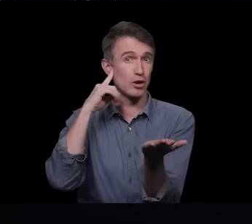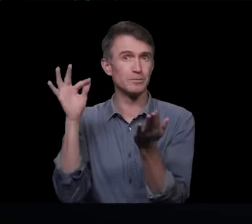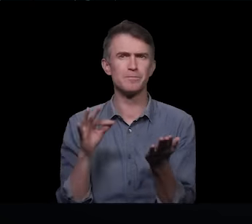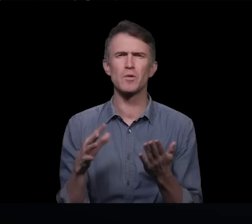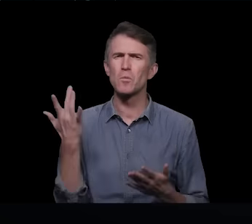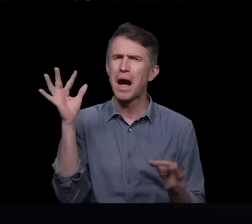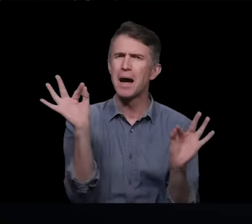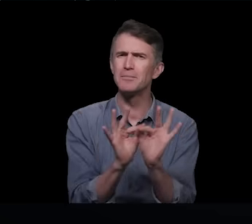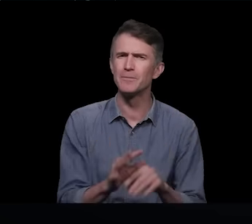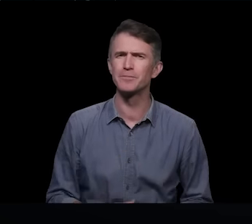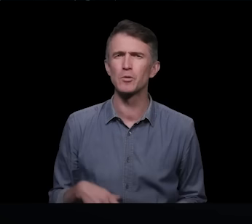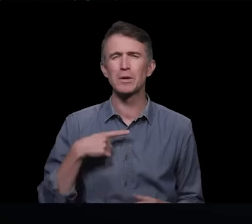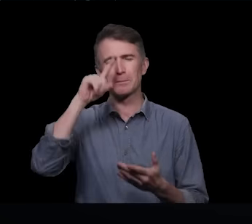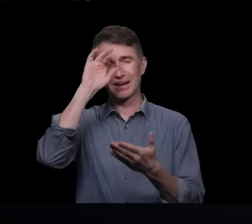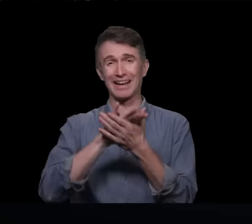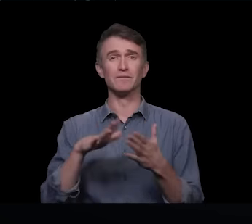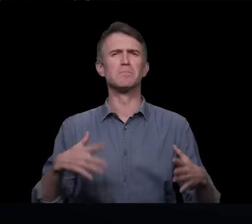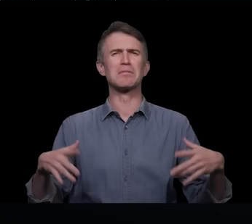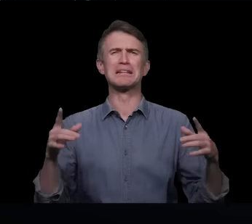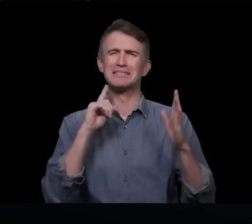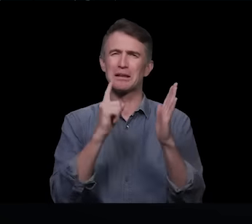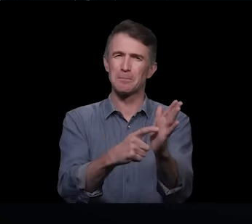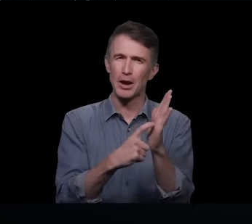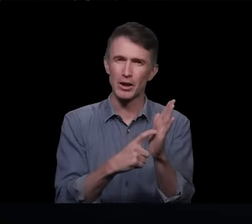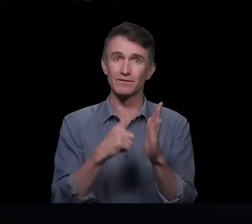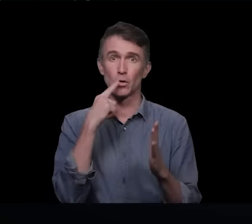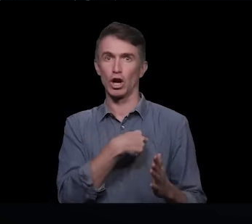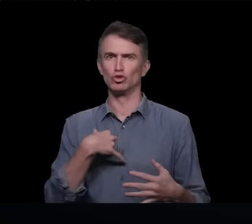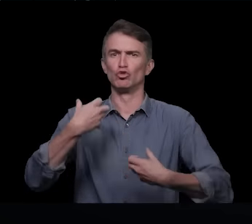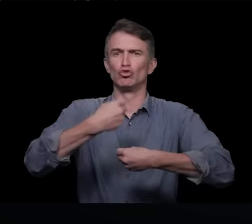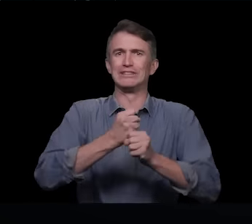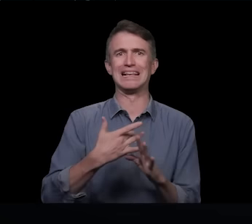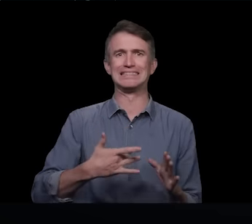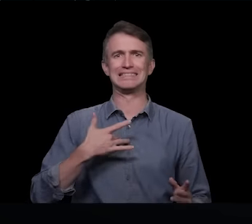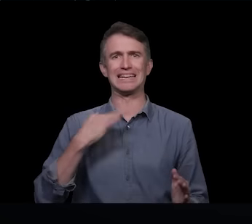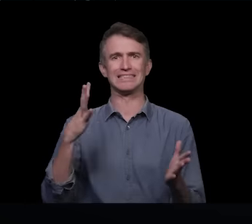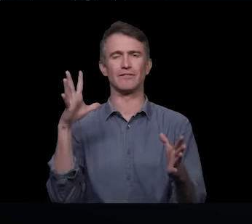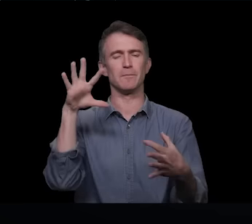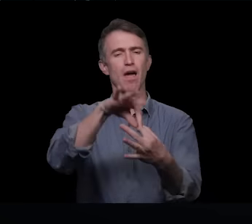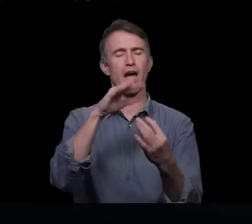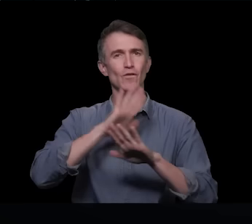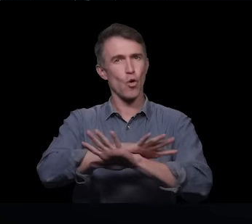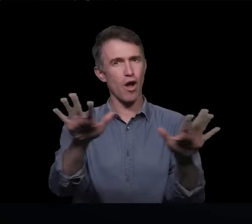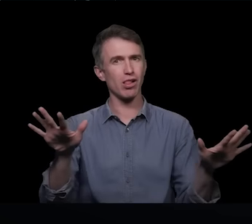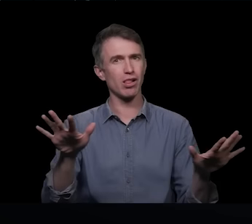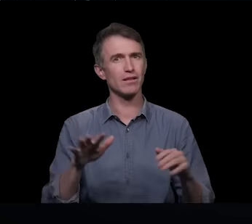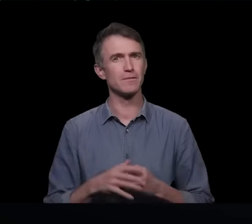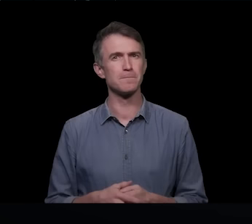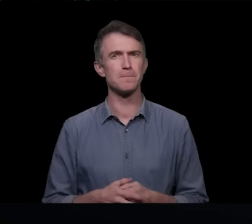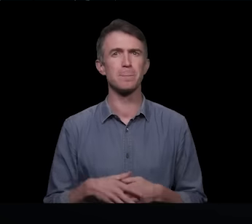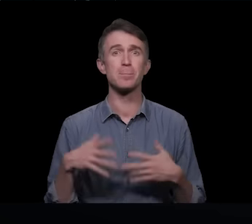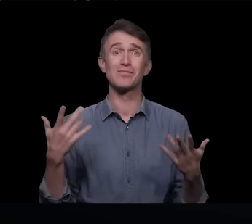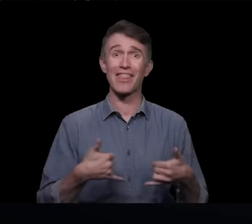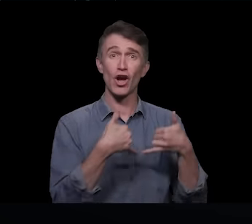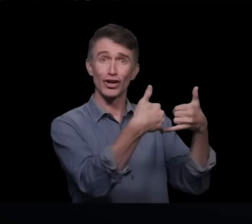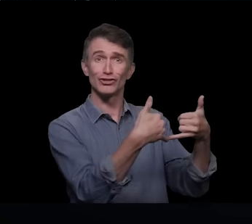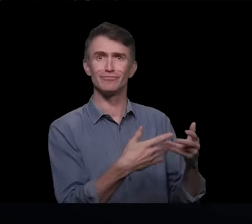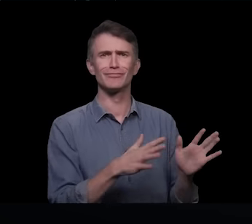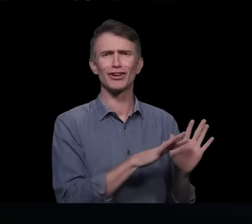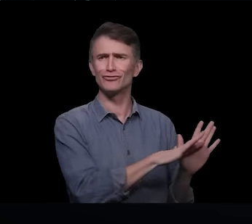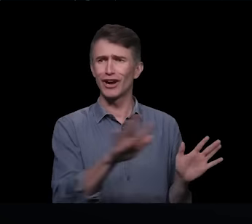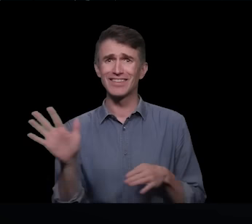do we think this is important? Because we believe it is imperative for us to create a sense of belonging for all. At